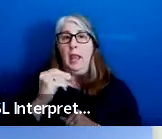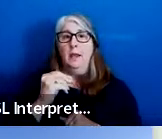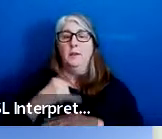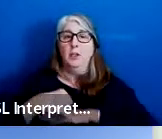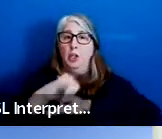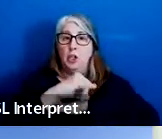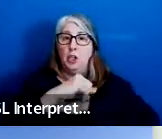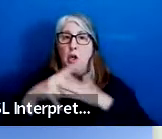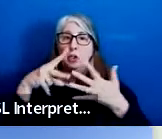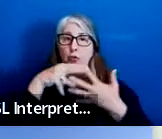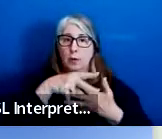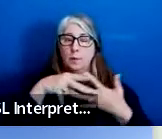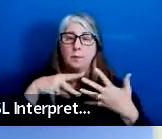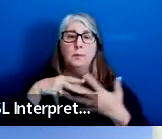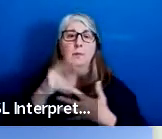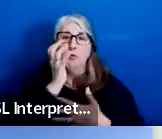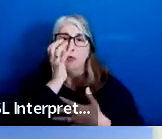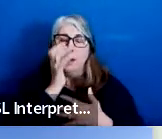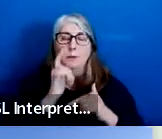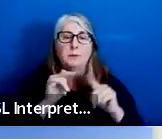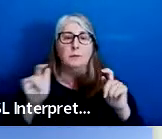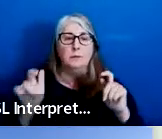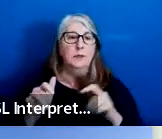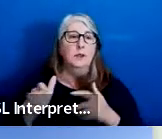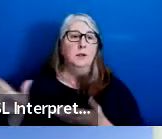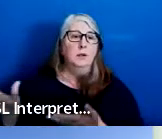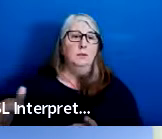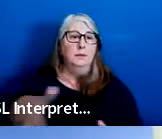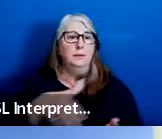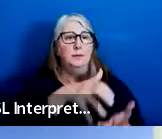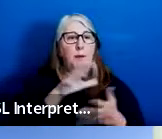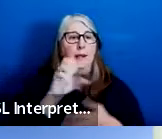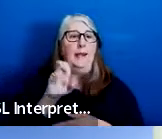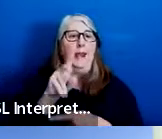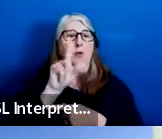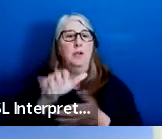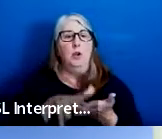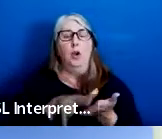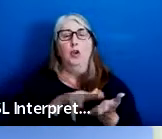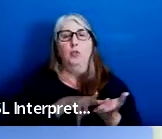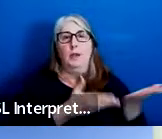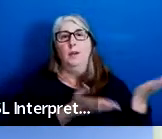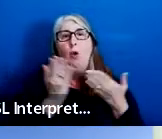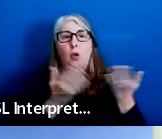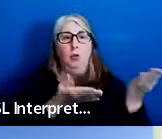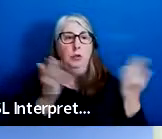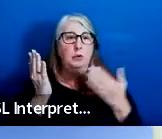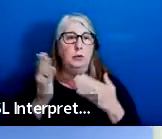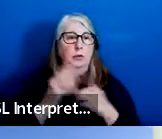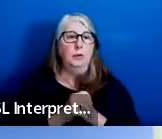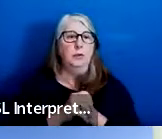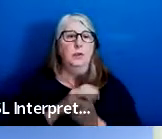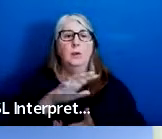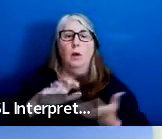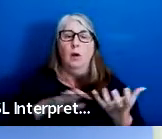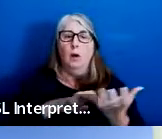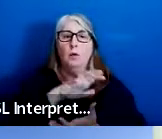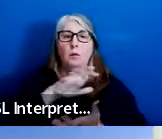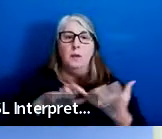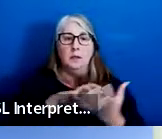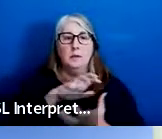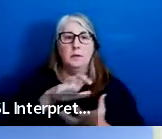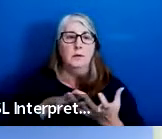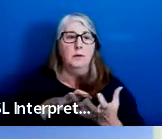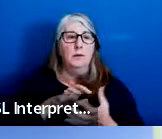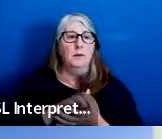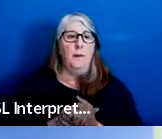facility by county contracted haulers. The material, food scraps mixed with yard trim, is tipped, meaning